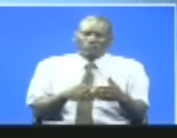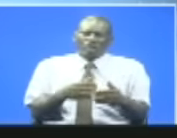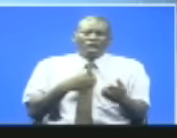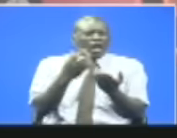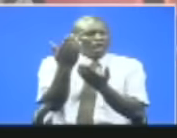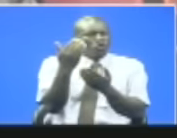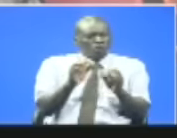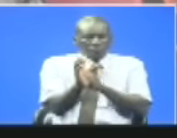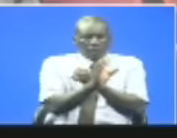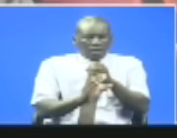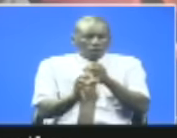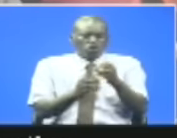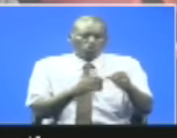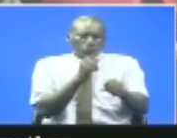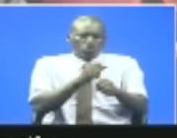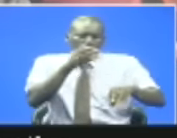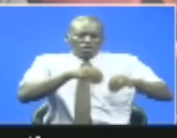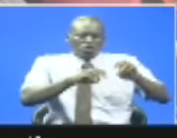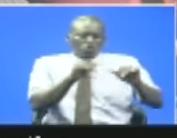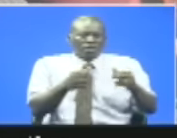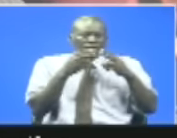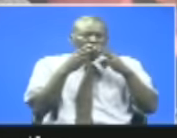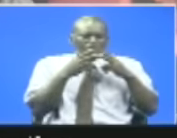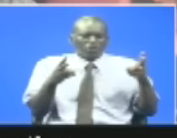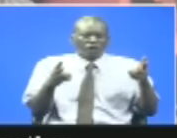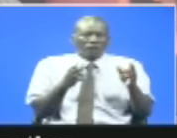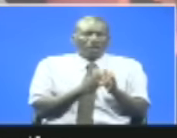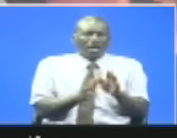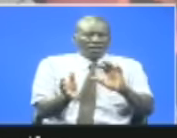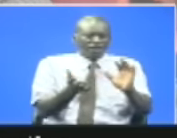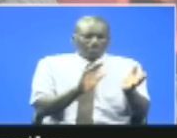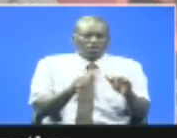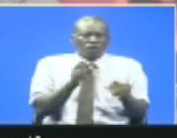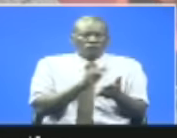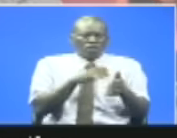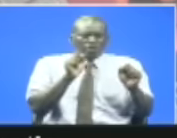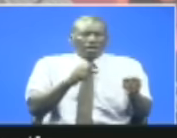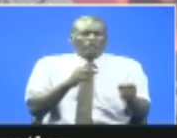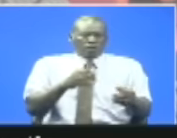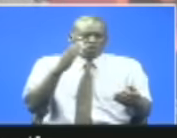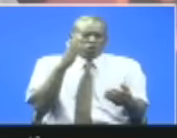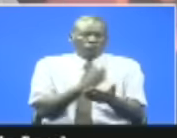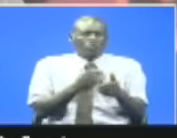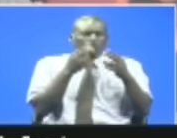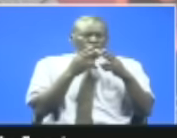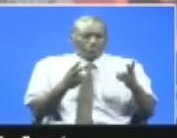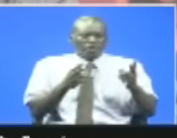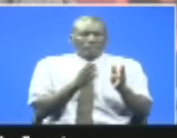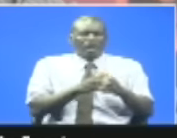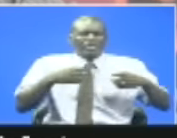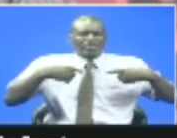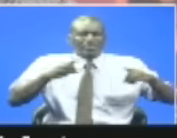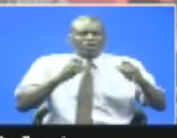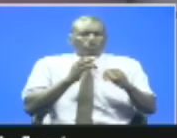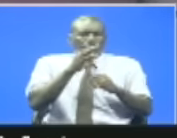our country will run elections that will be peaceful and fair, so that we are guaranteed of peace and prosperity for the